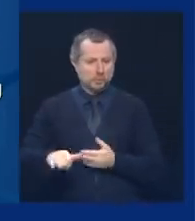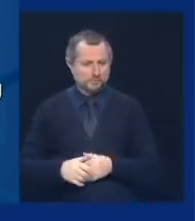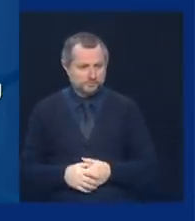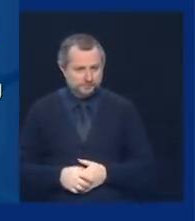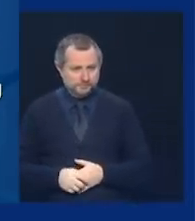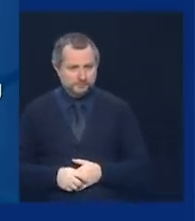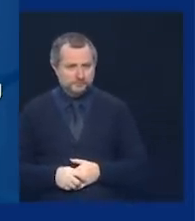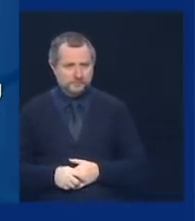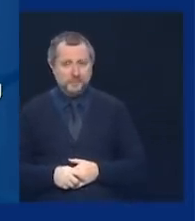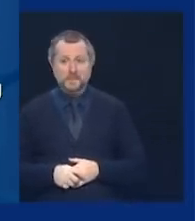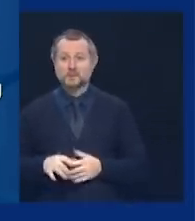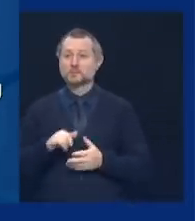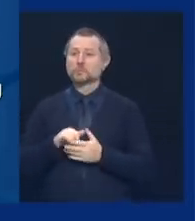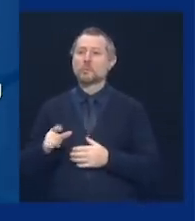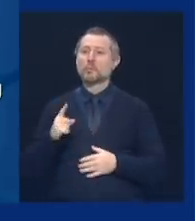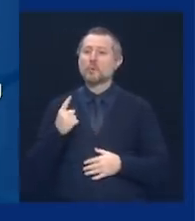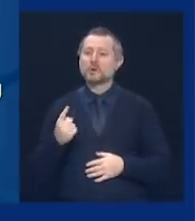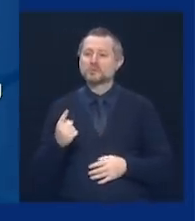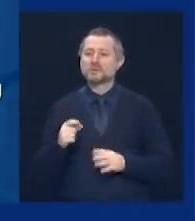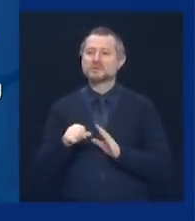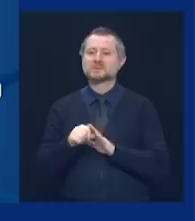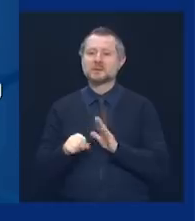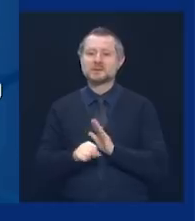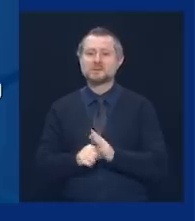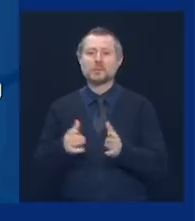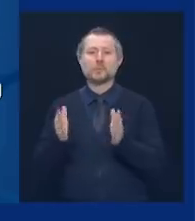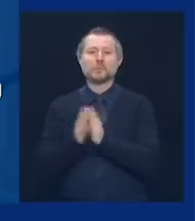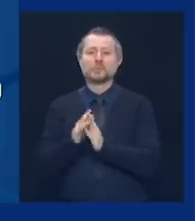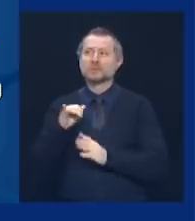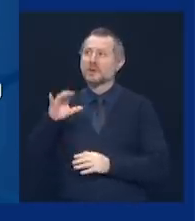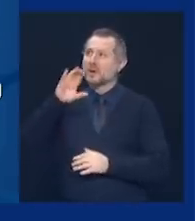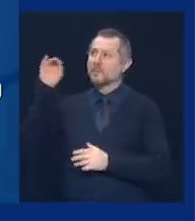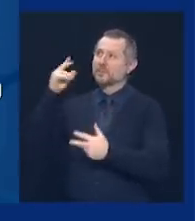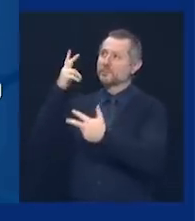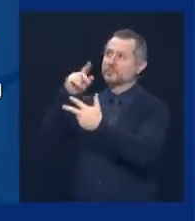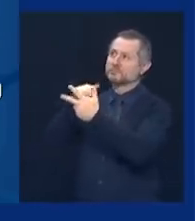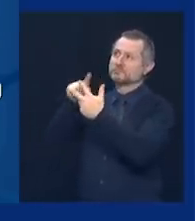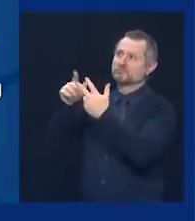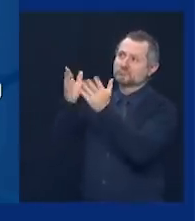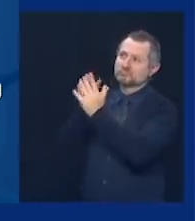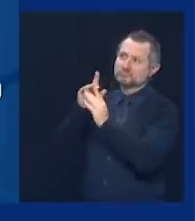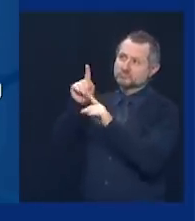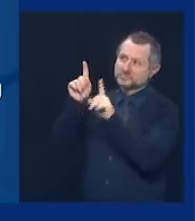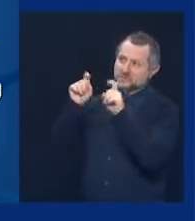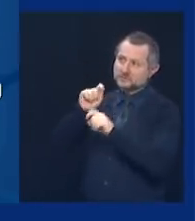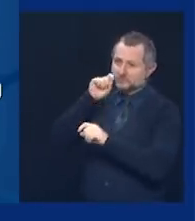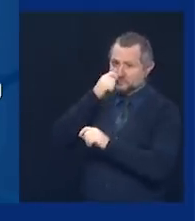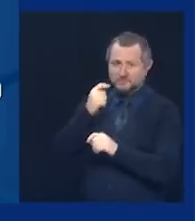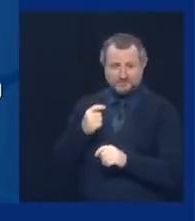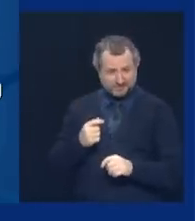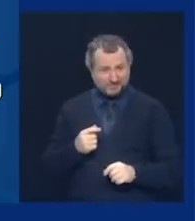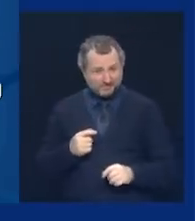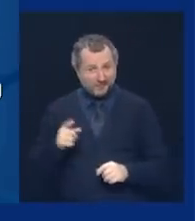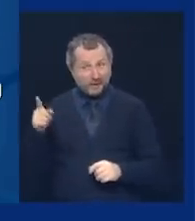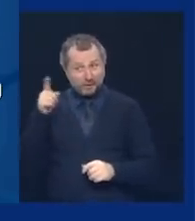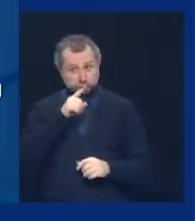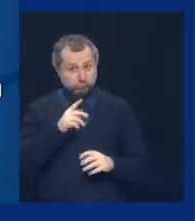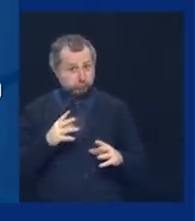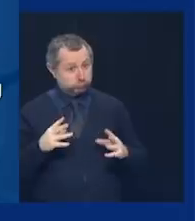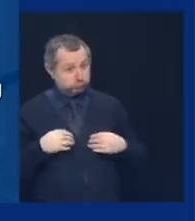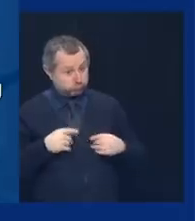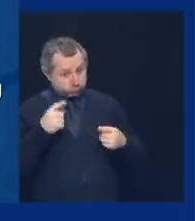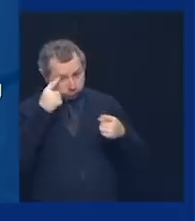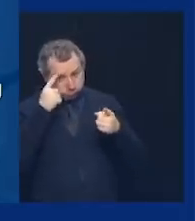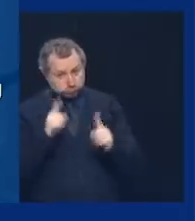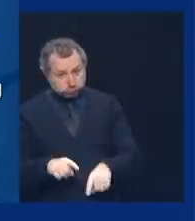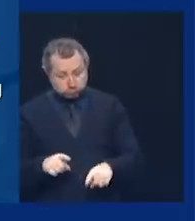is the only state that has made that request. And New York now is safer than any other state because the people